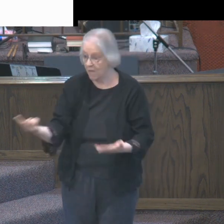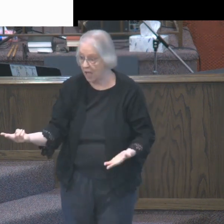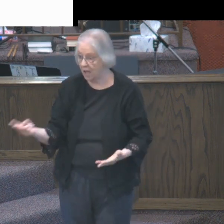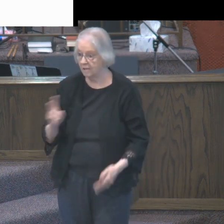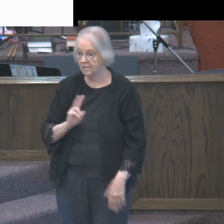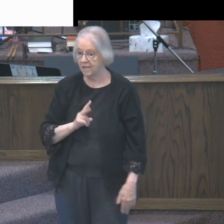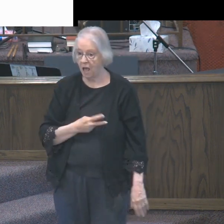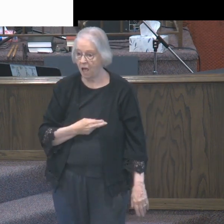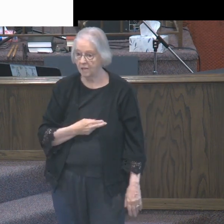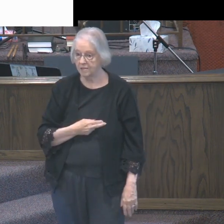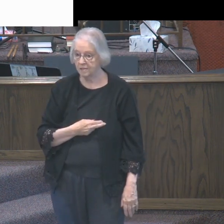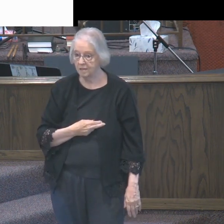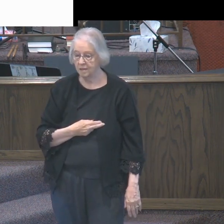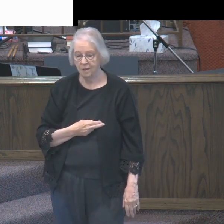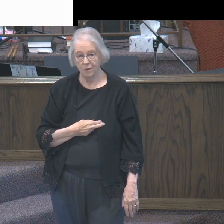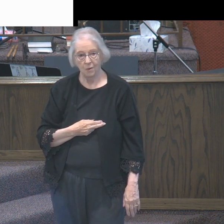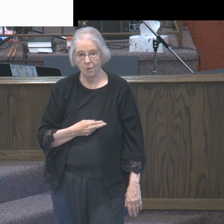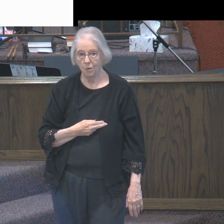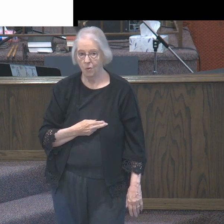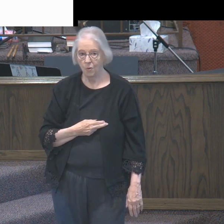That's what I want you to believe about God.